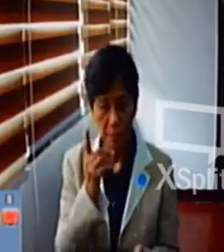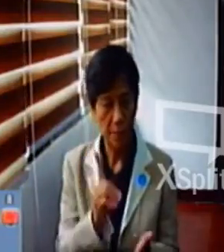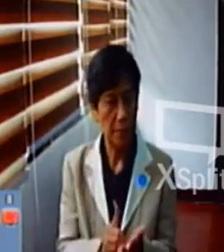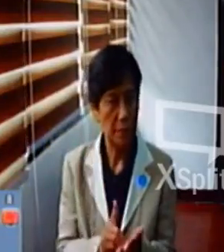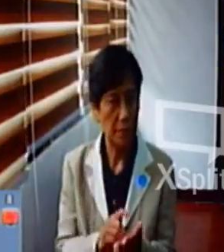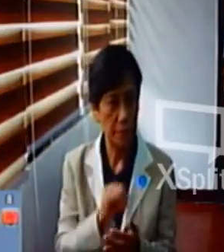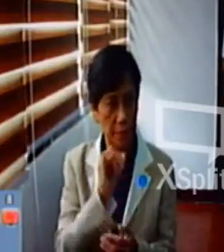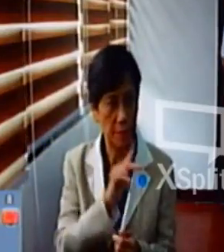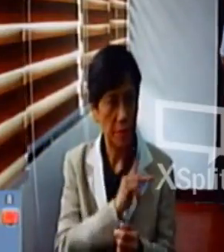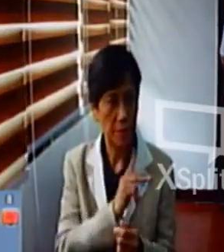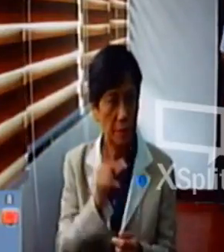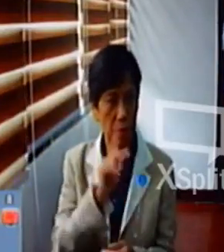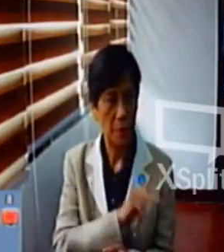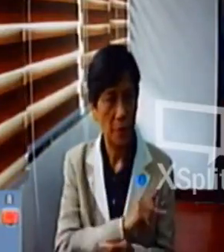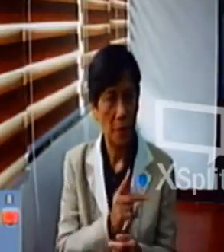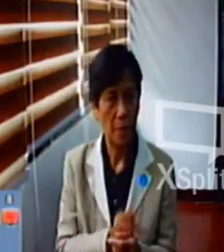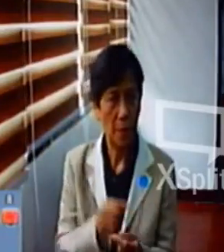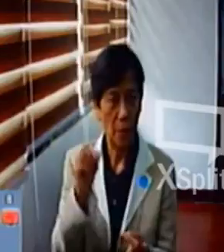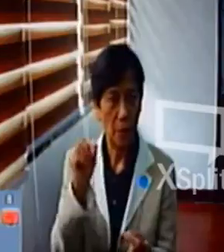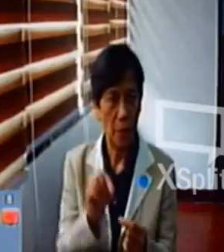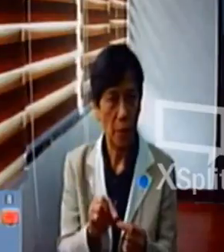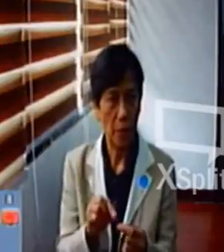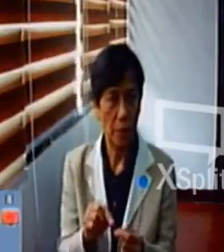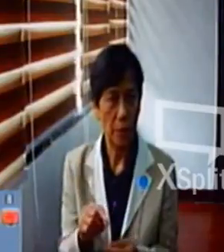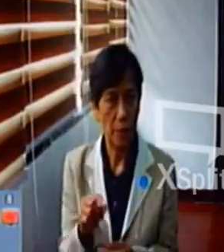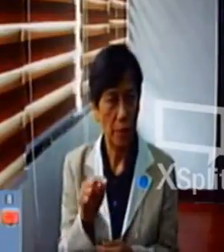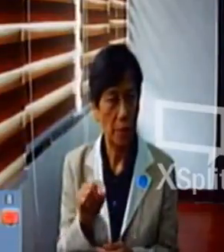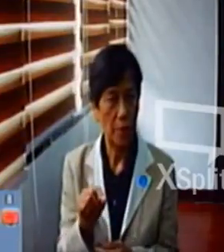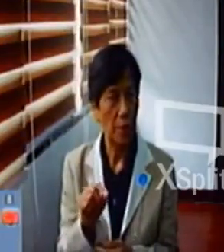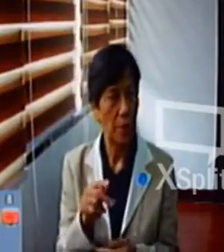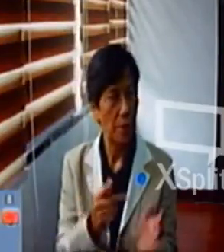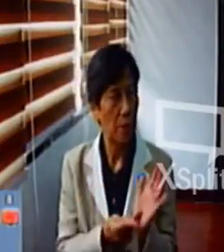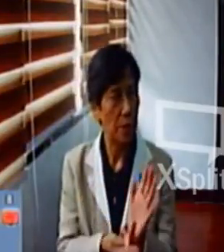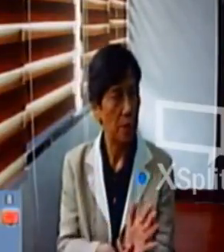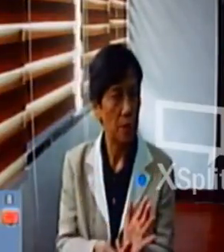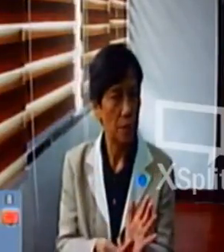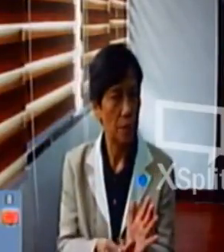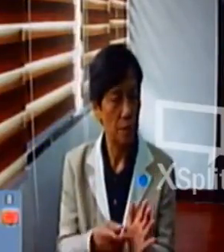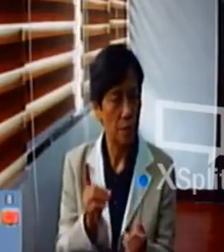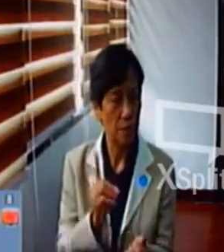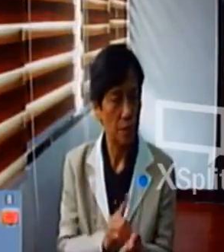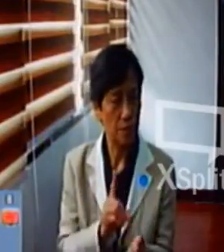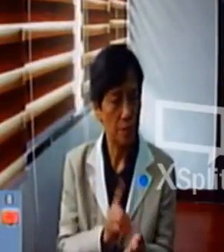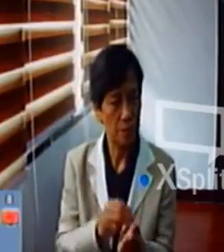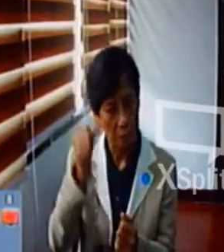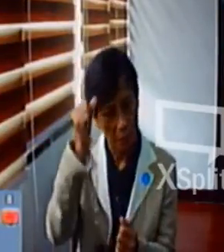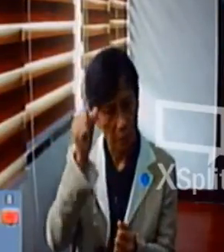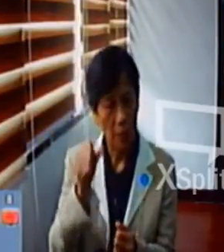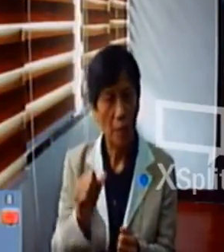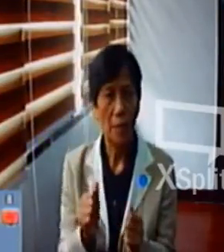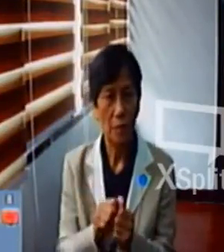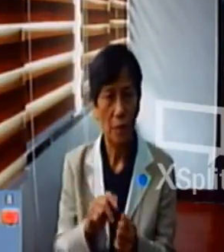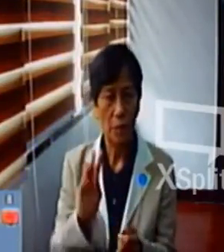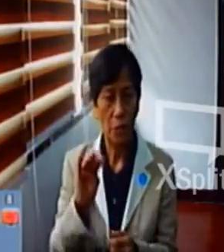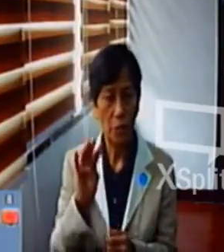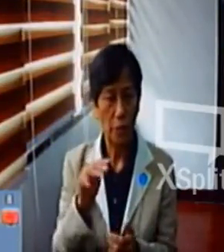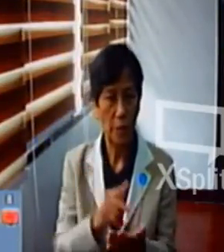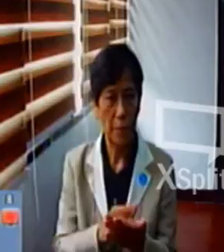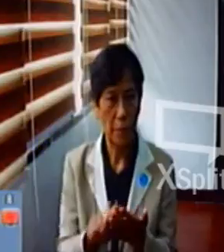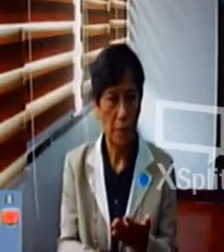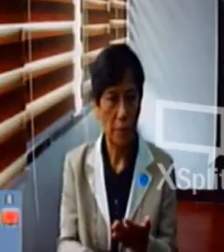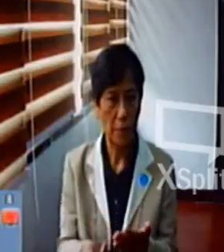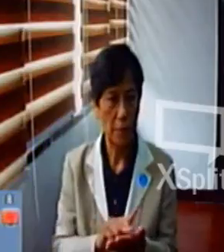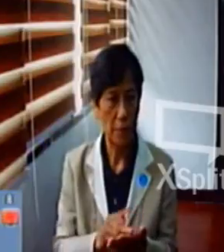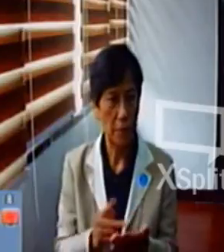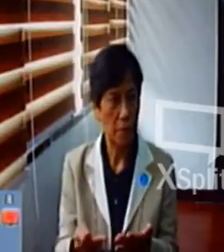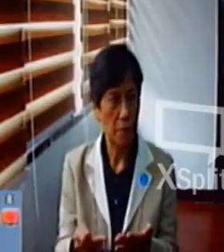the PowerPoint presentation of Mujikiwis de Santos, consisting of 14 pages. We marked